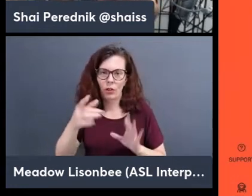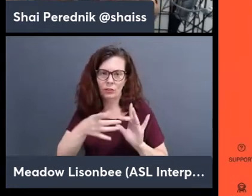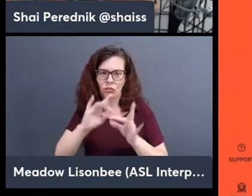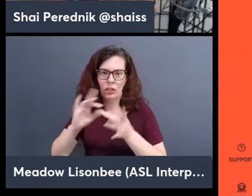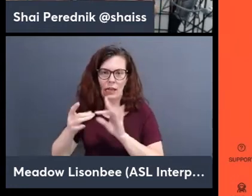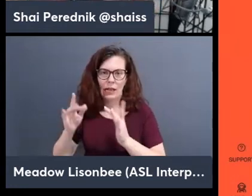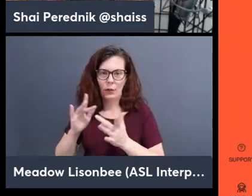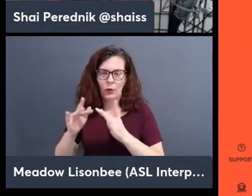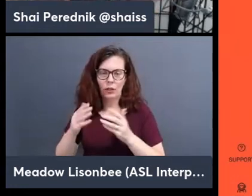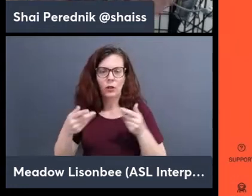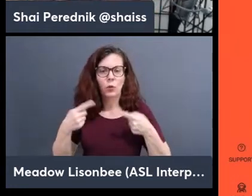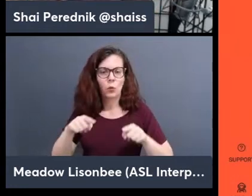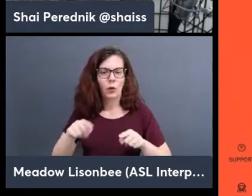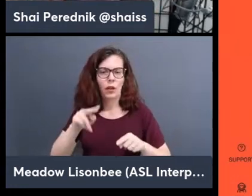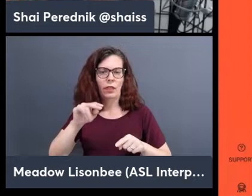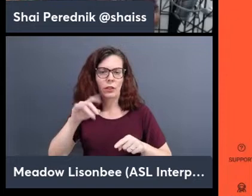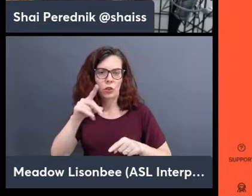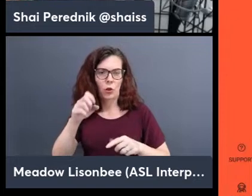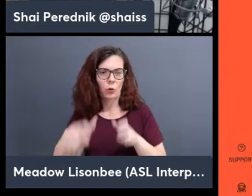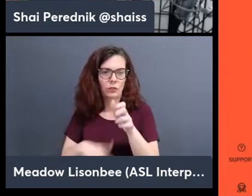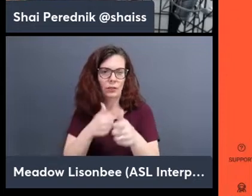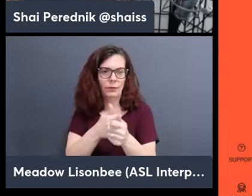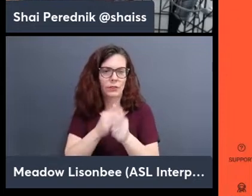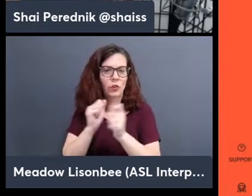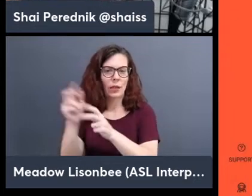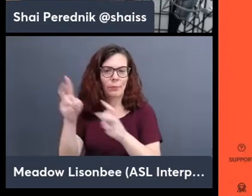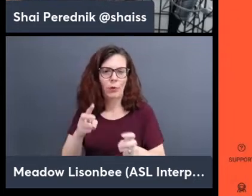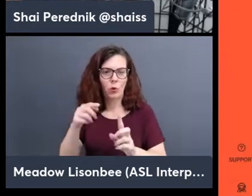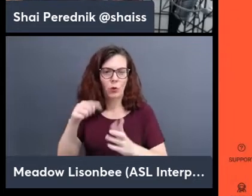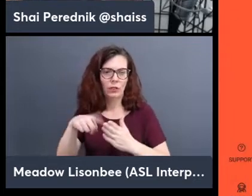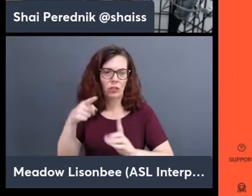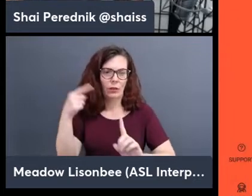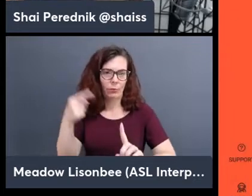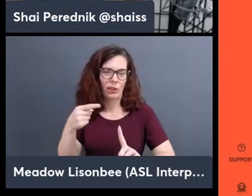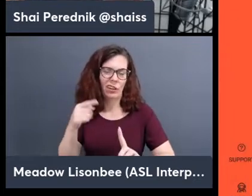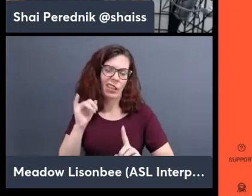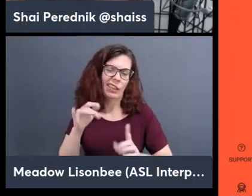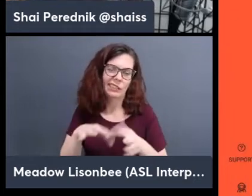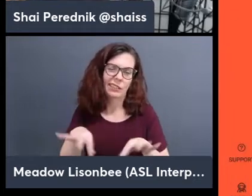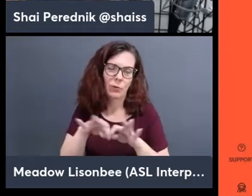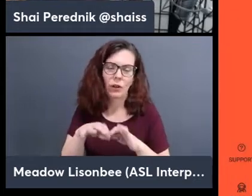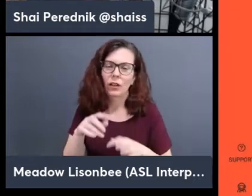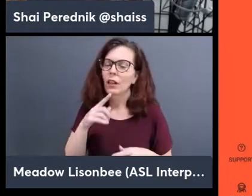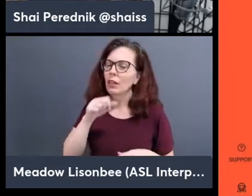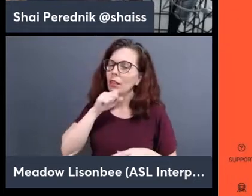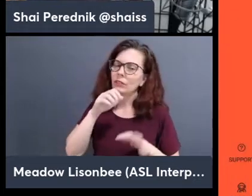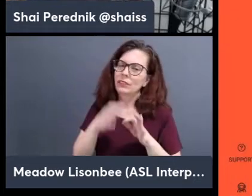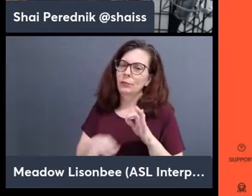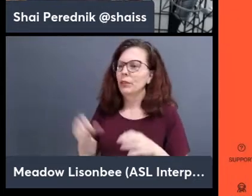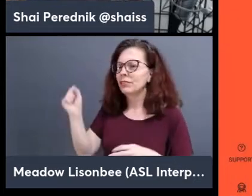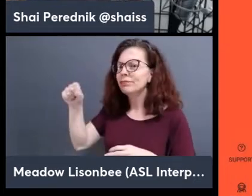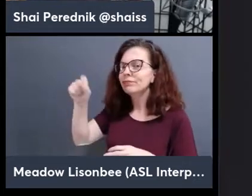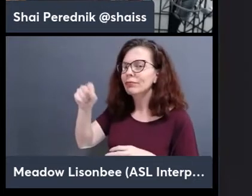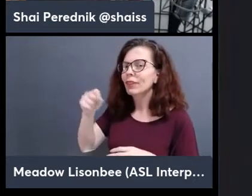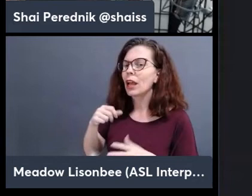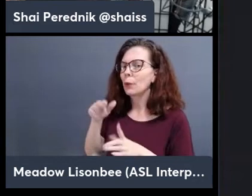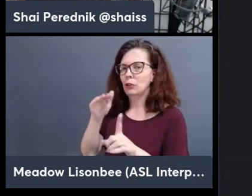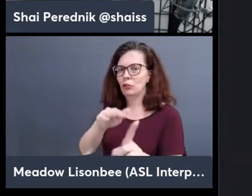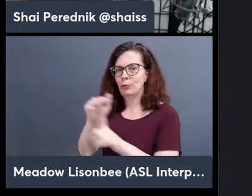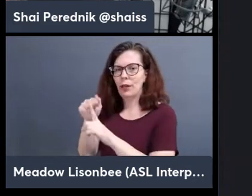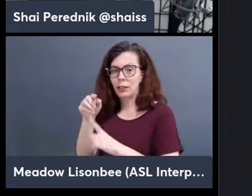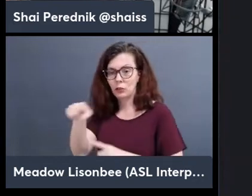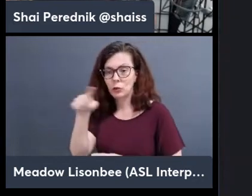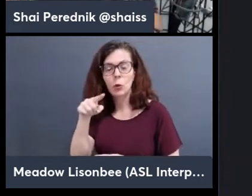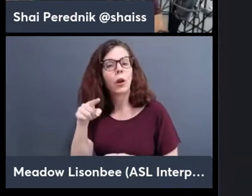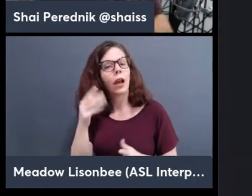node is synchronizing, right? So you can pull that checkpoint. So that's the key there. And I love how simple they make it. Yeah. And I just want to remind anyone, I mean,